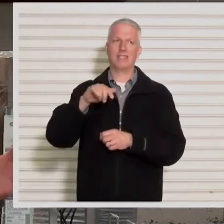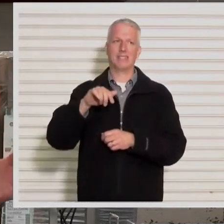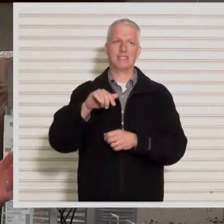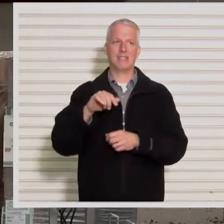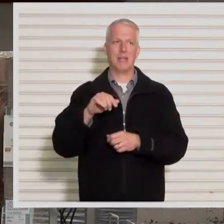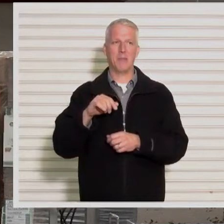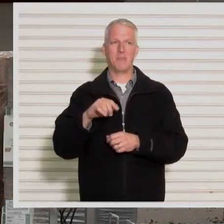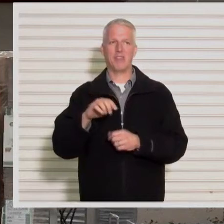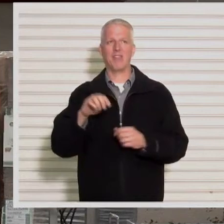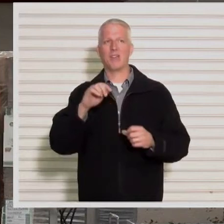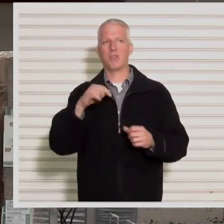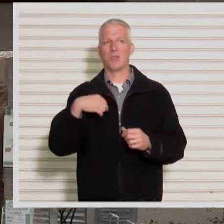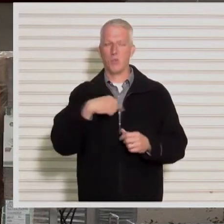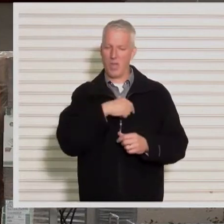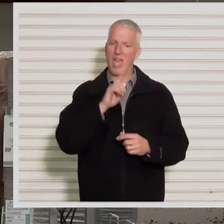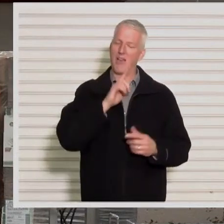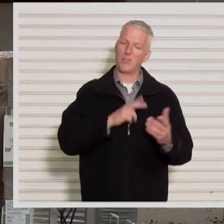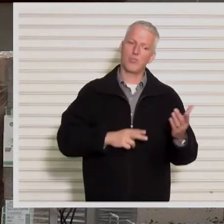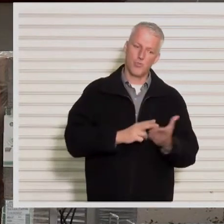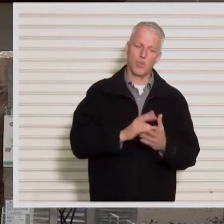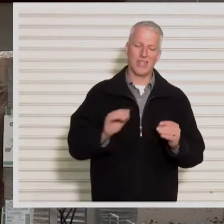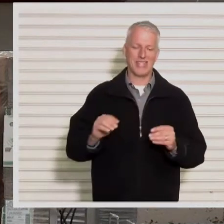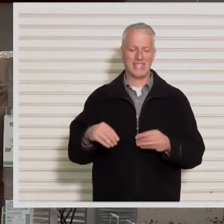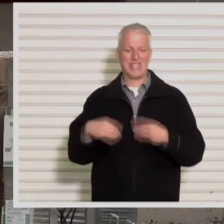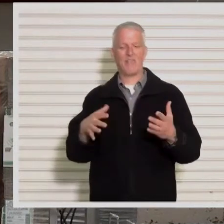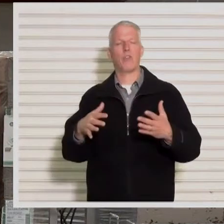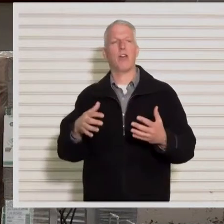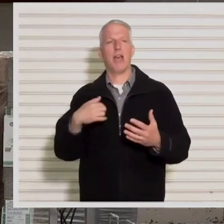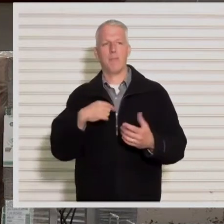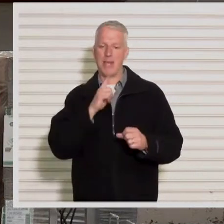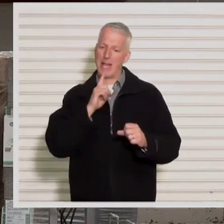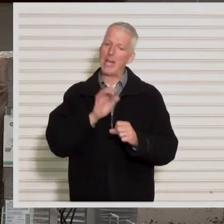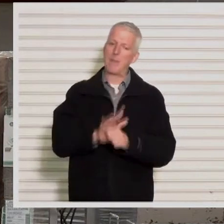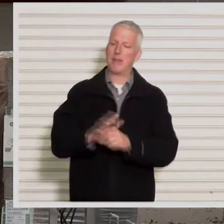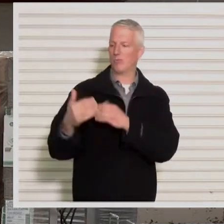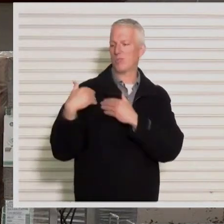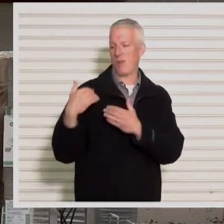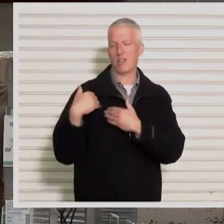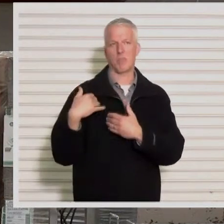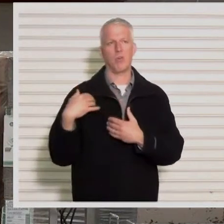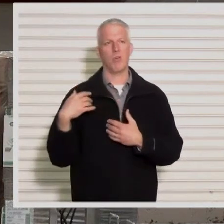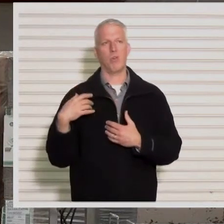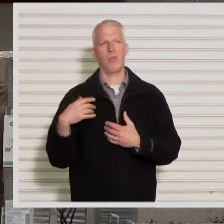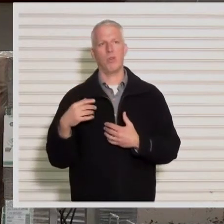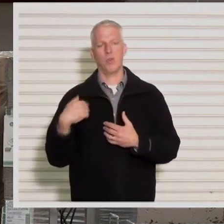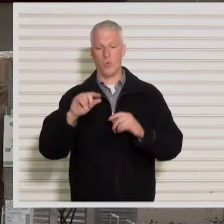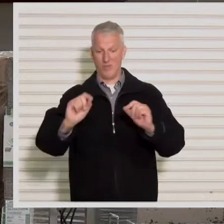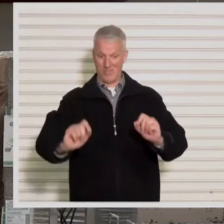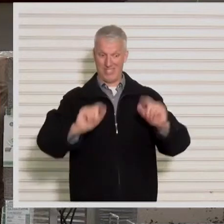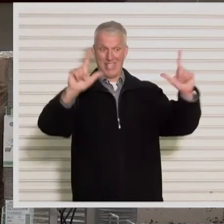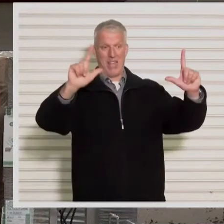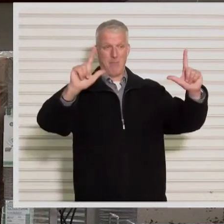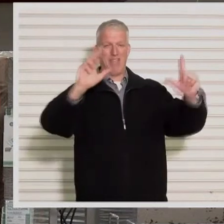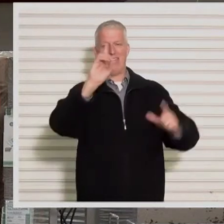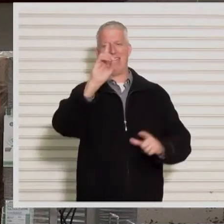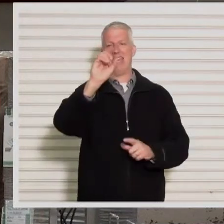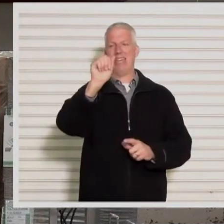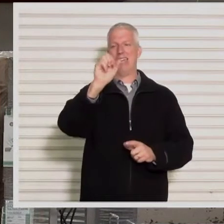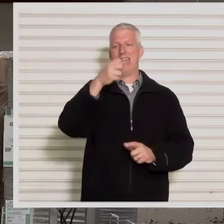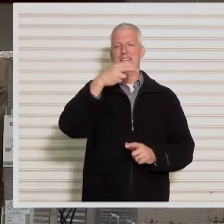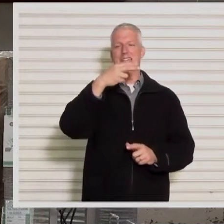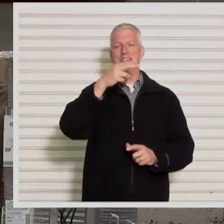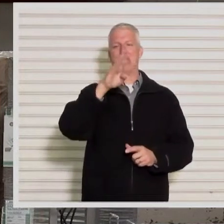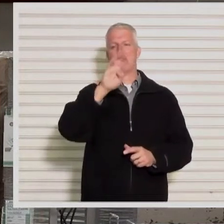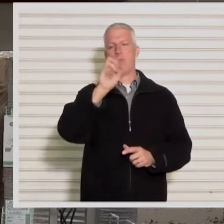a platform. We have to truly deliver on that, and we need to be held to account. We put dashboards up, and we said this